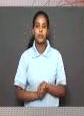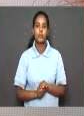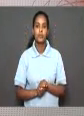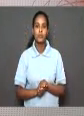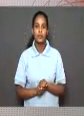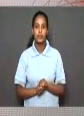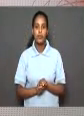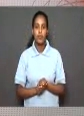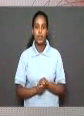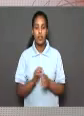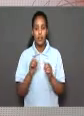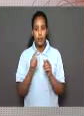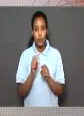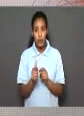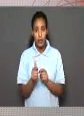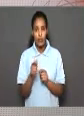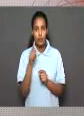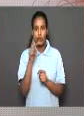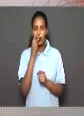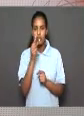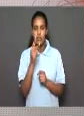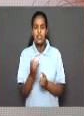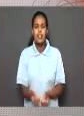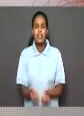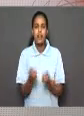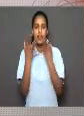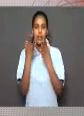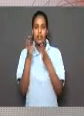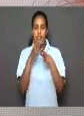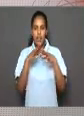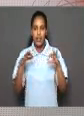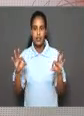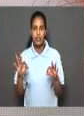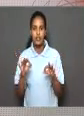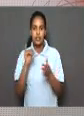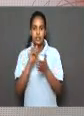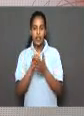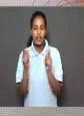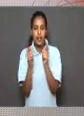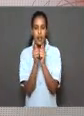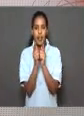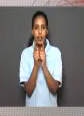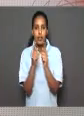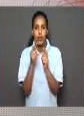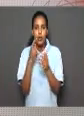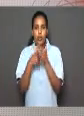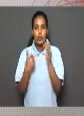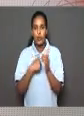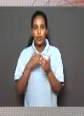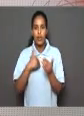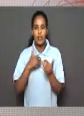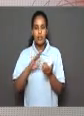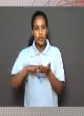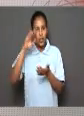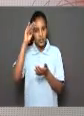table. In a moment, you will see several sentences that relate to what we